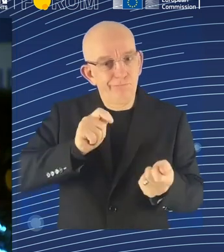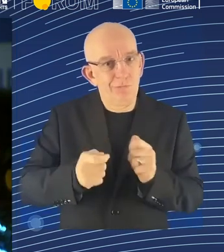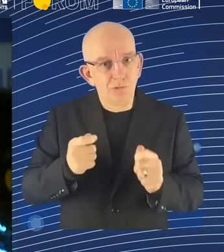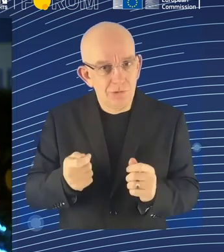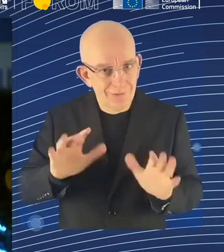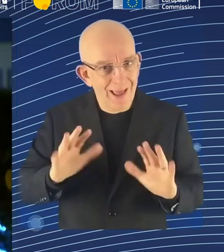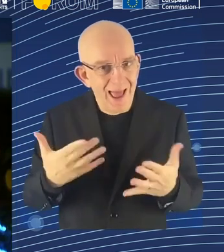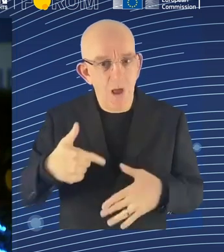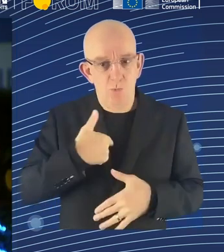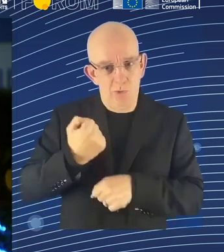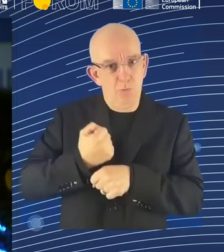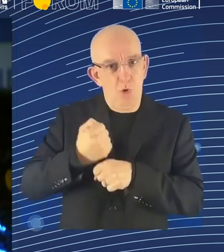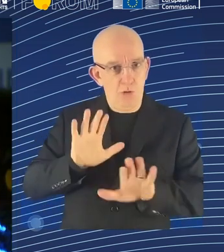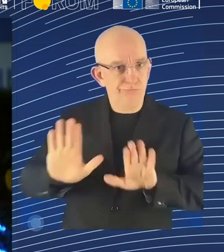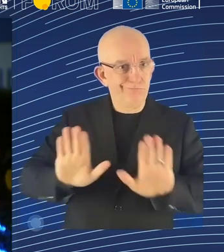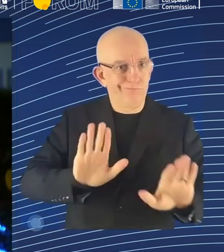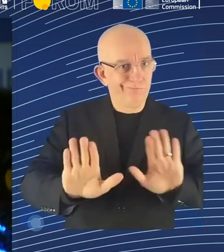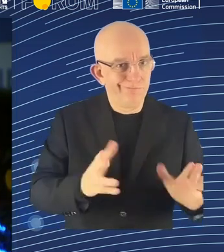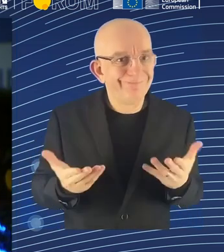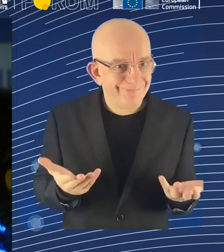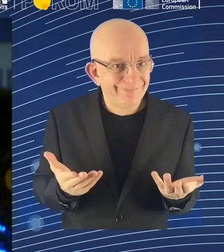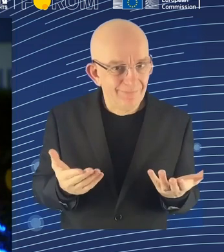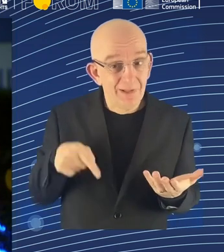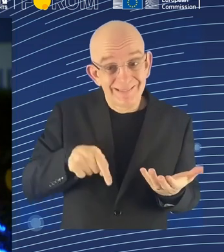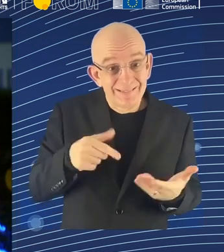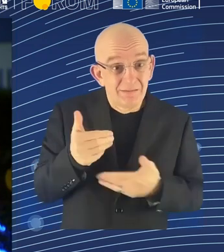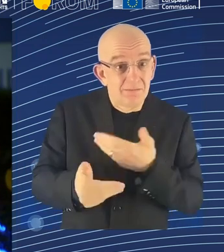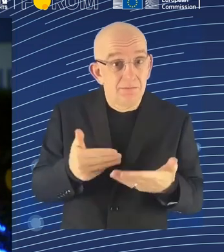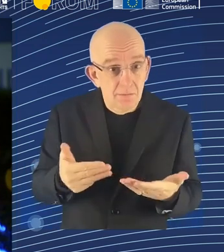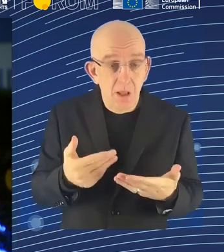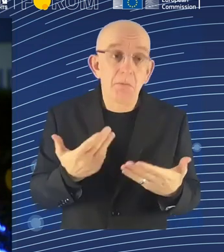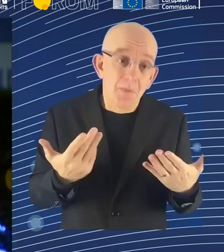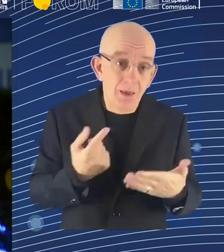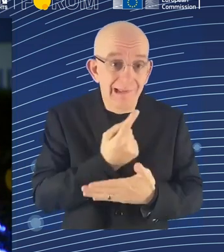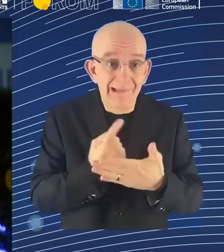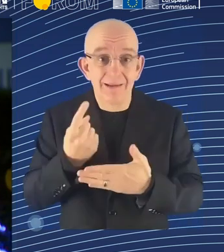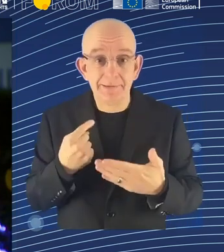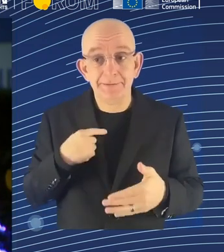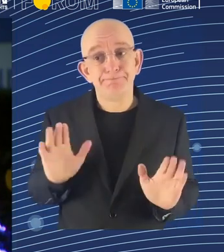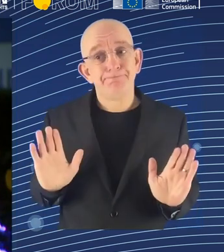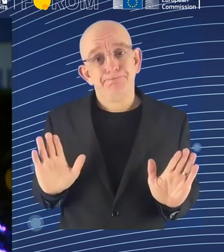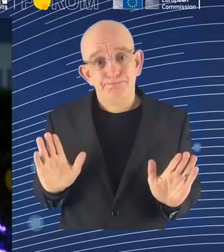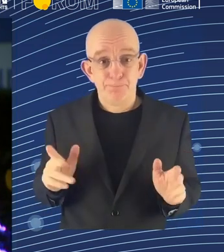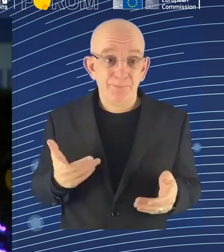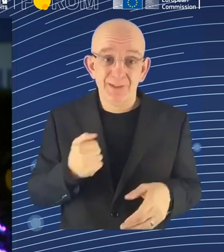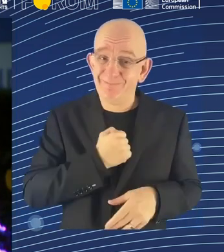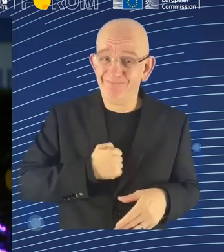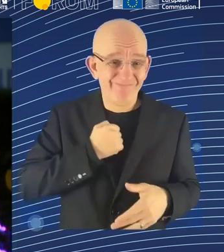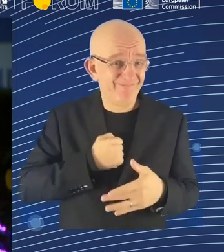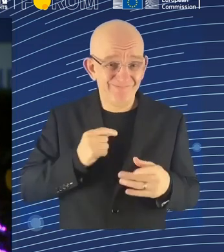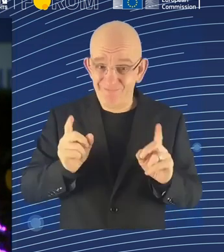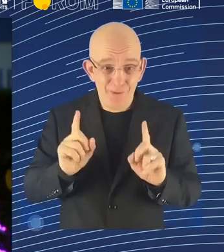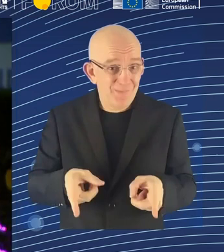some that will change, and others that will be invented. So we need to think about this and think about it constantly, knowing that we don't have all